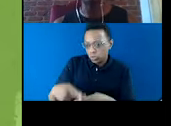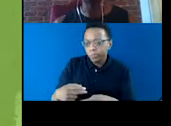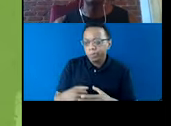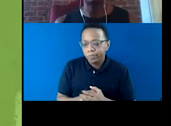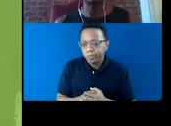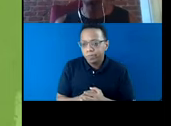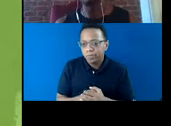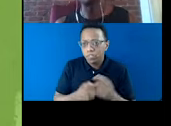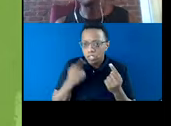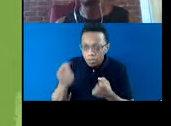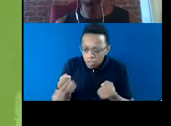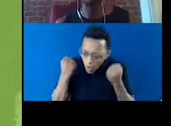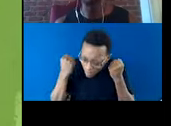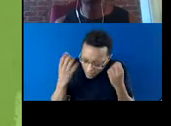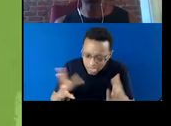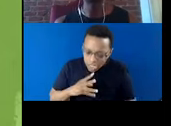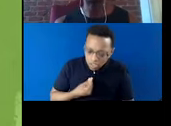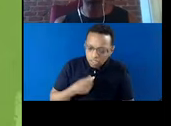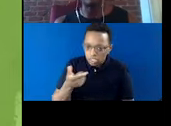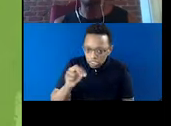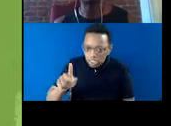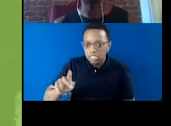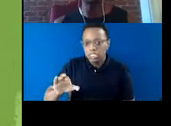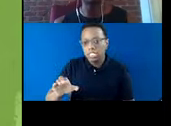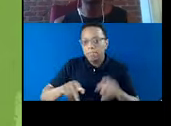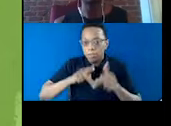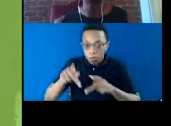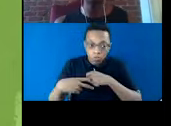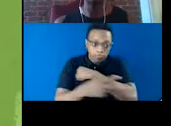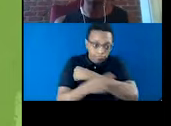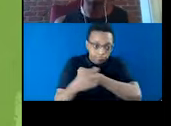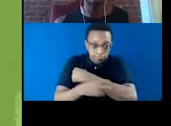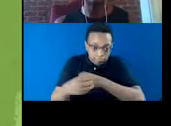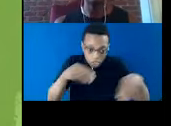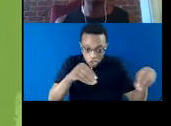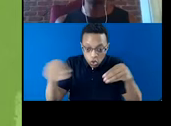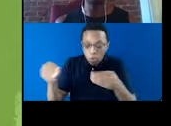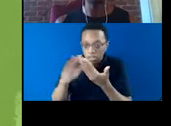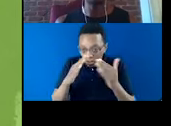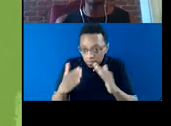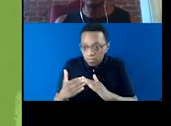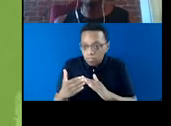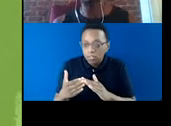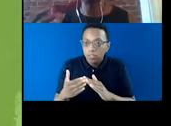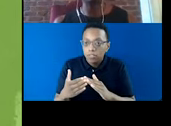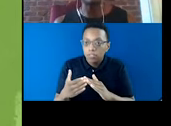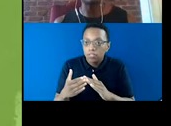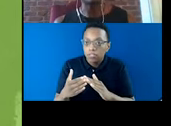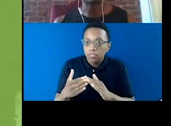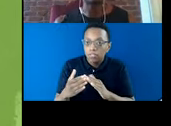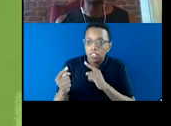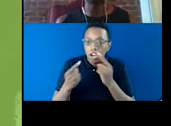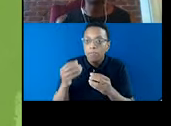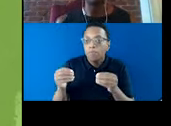many transgender and gender nonconforming people who were being kidnapped and sold by communities that thought it would be more